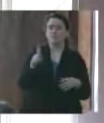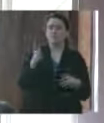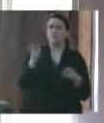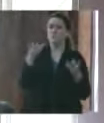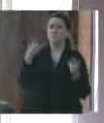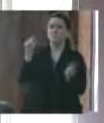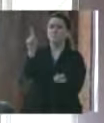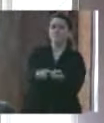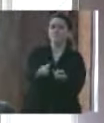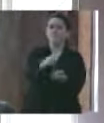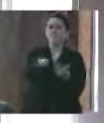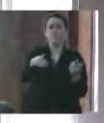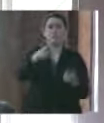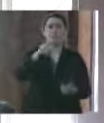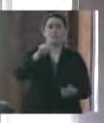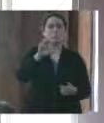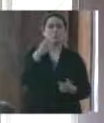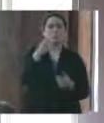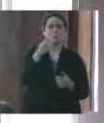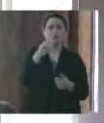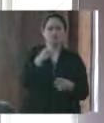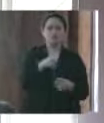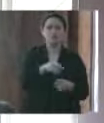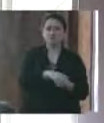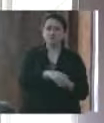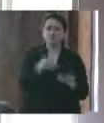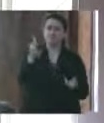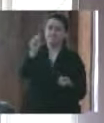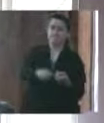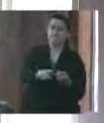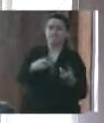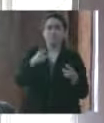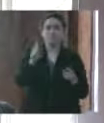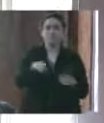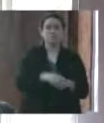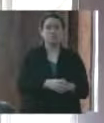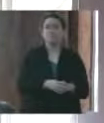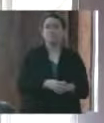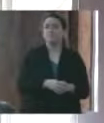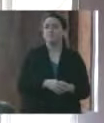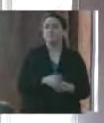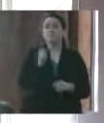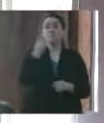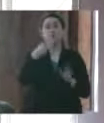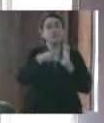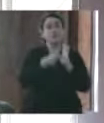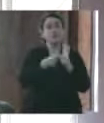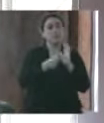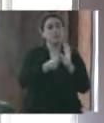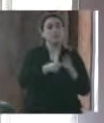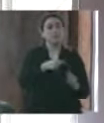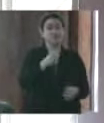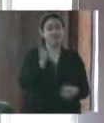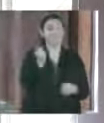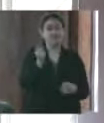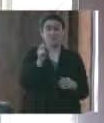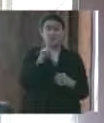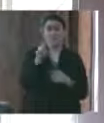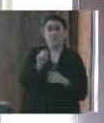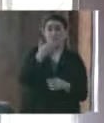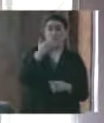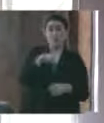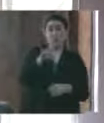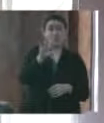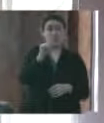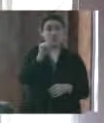world's largest wildlife-consuming countries, with 20% of the global trade destined for the United States. So